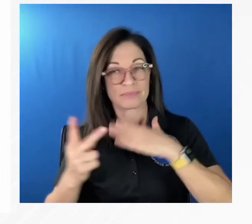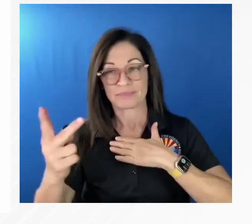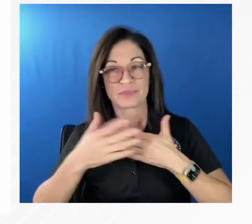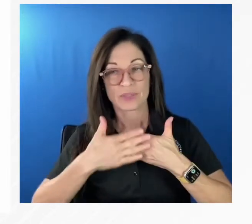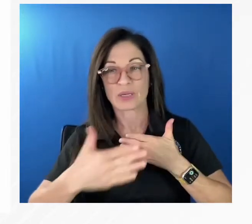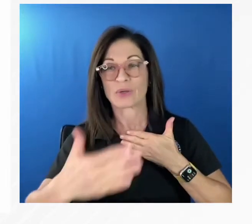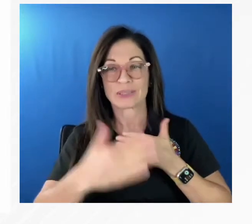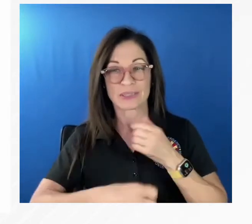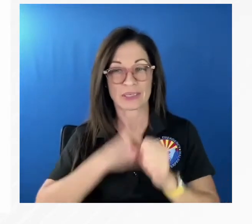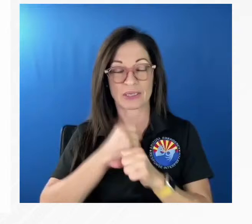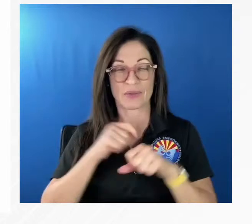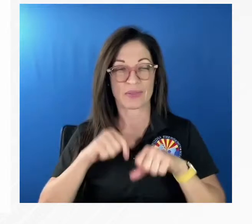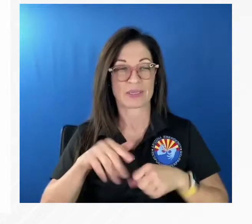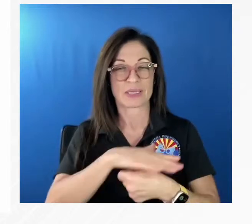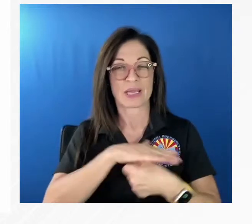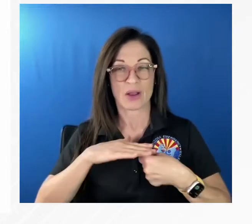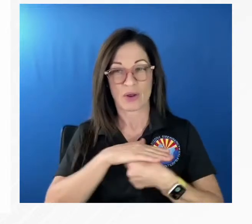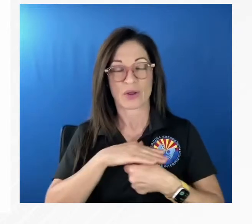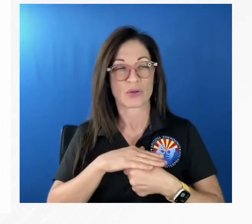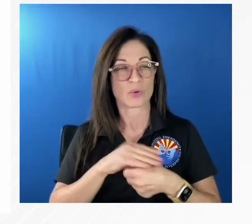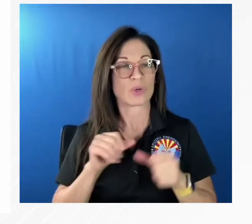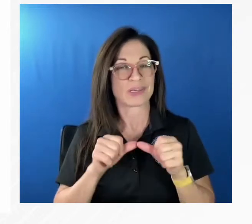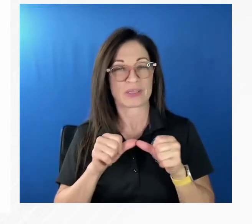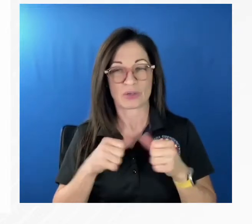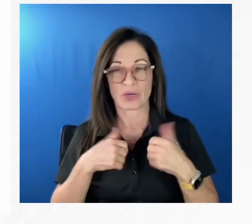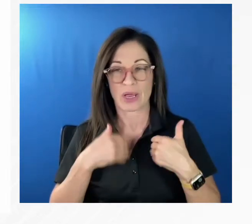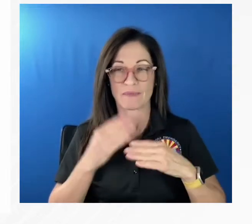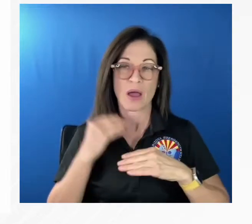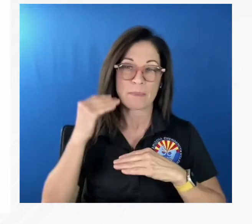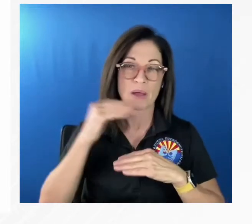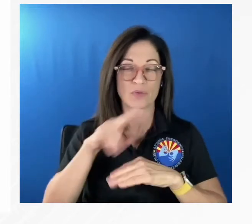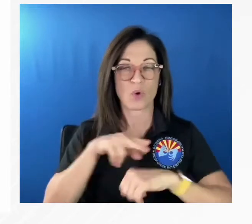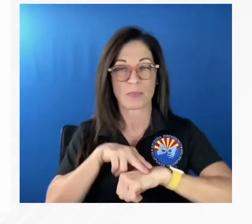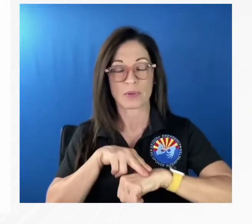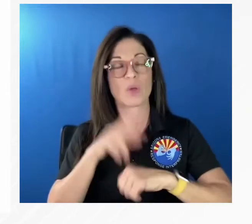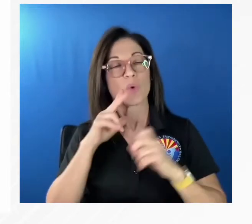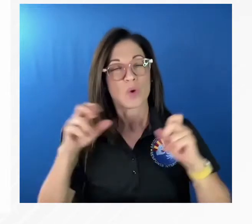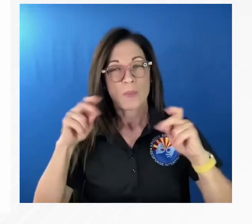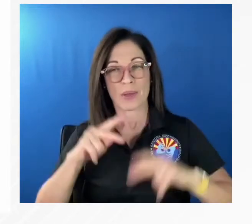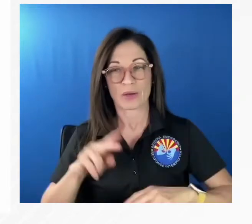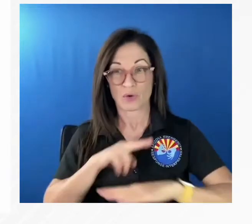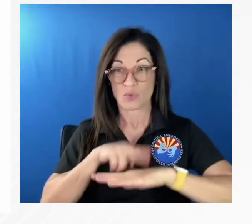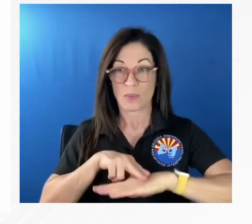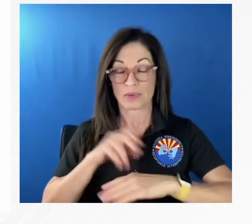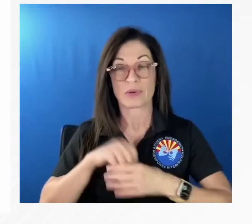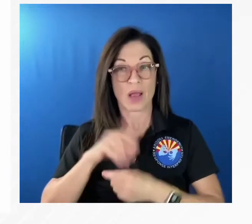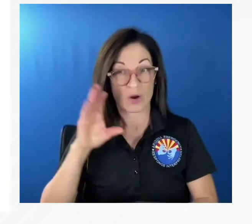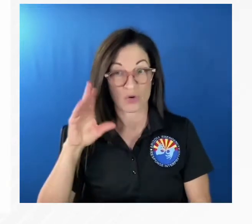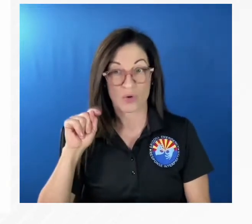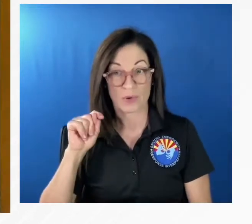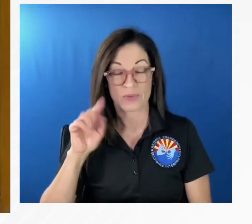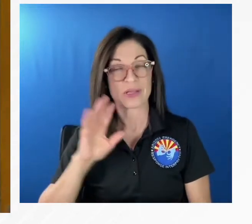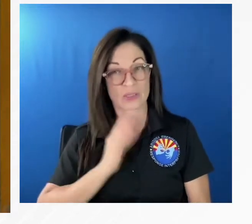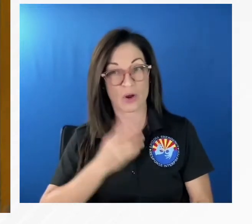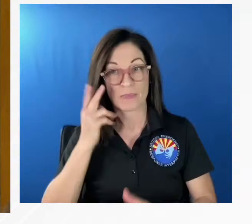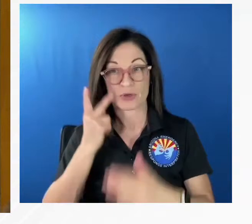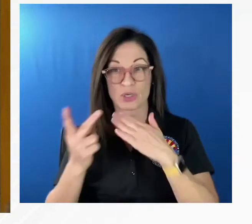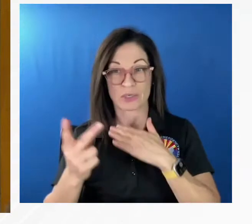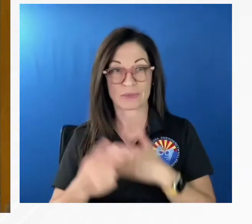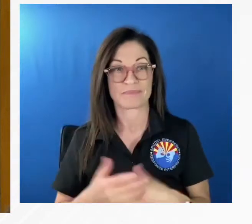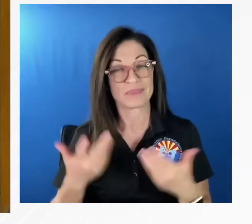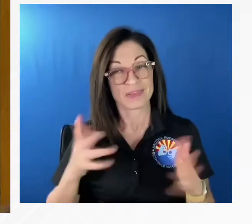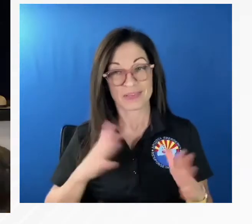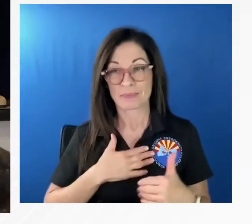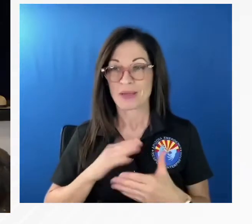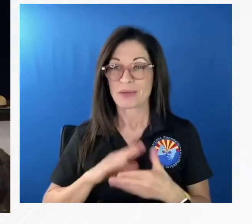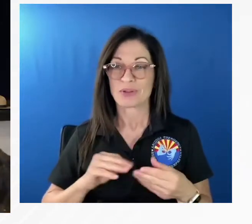for this area to keep holding that above normal. It'll return to normal in October is what's projected. That's the end of my briefing.